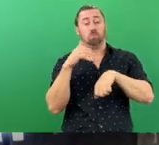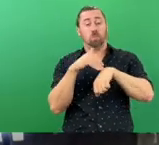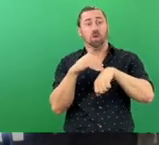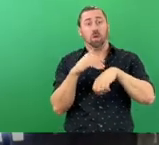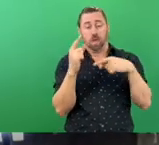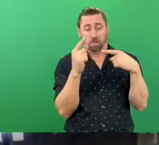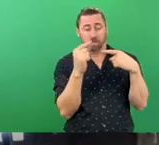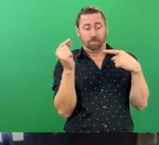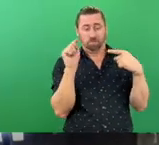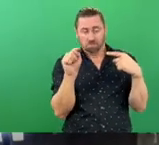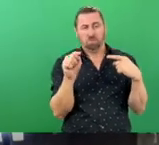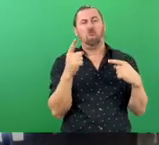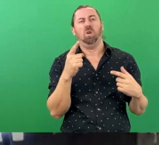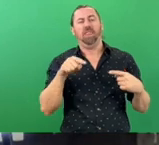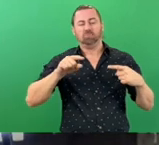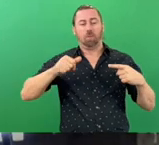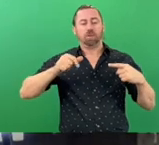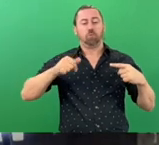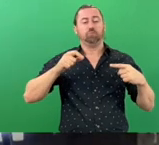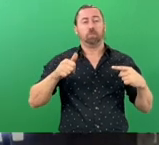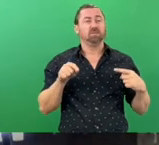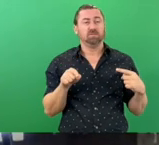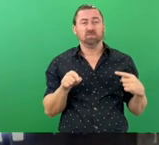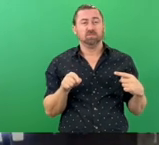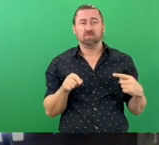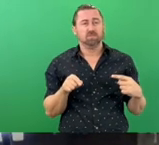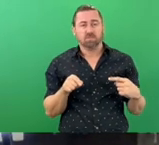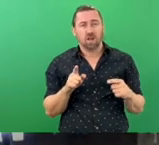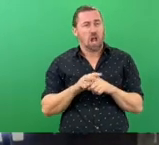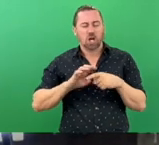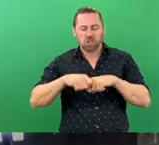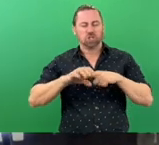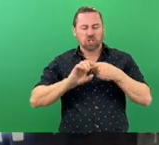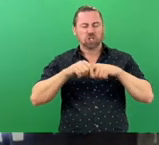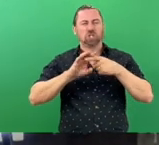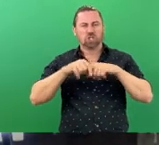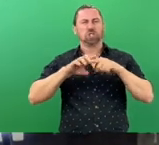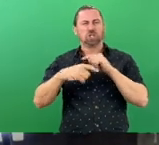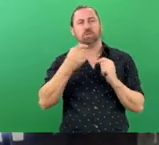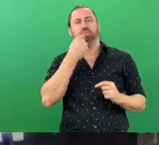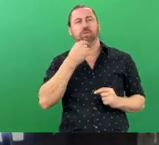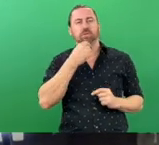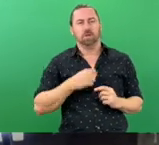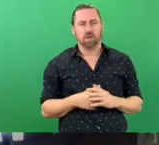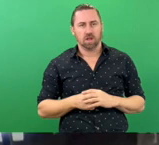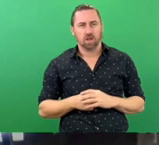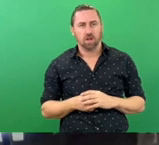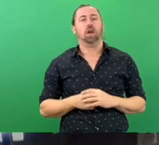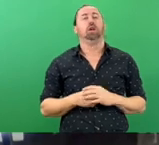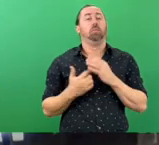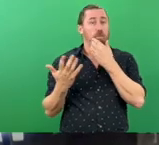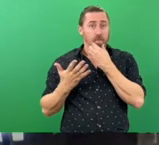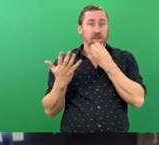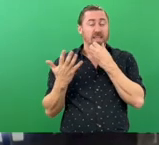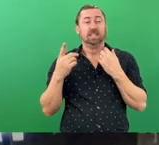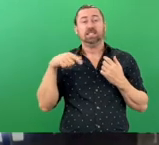with this type of point and this type of pencil sharpener is it's just grinding away at your pencils. It's taking away as